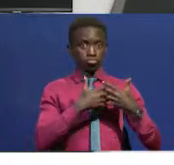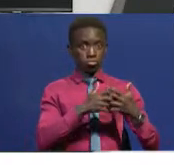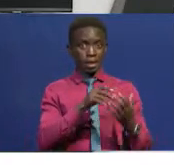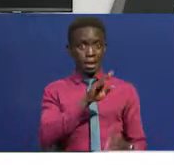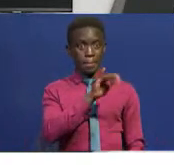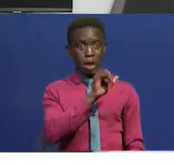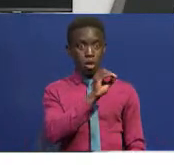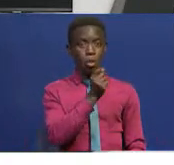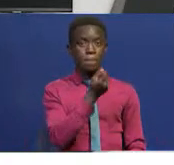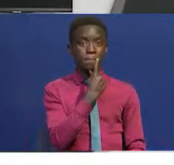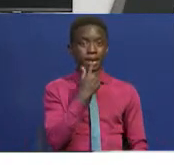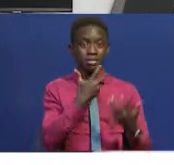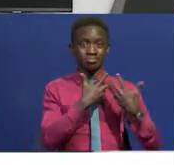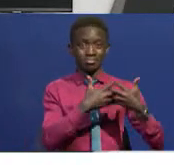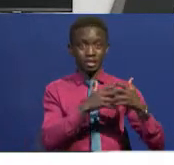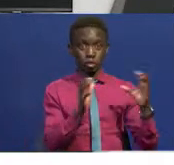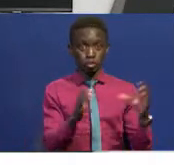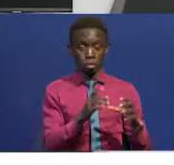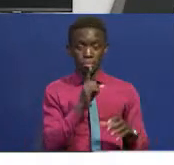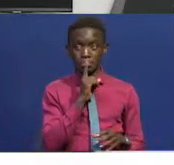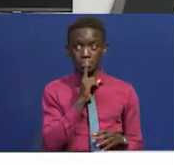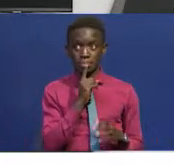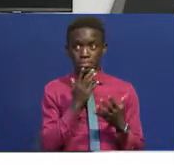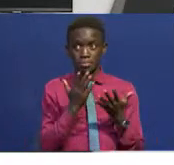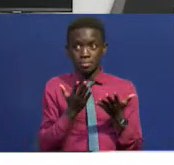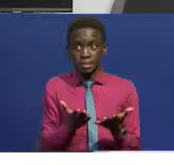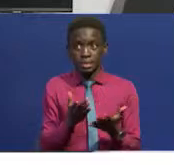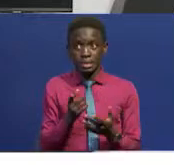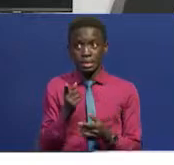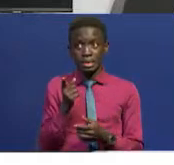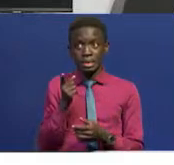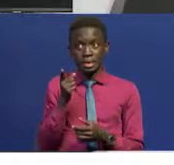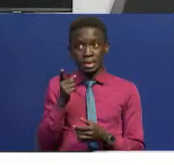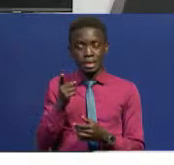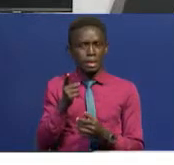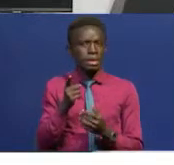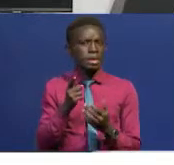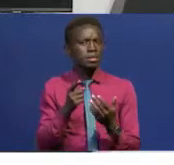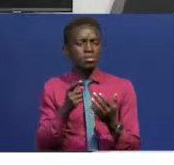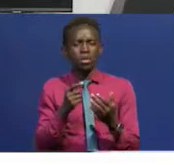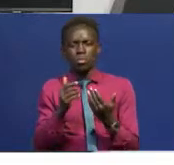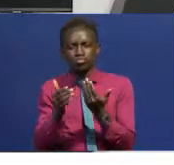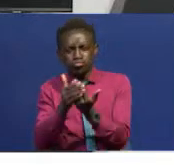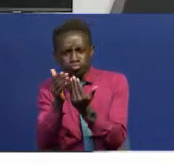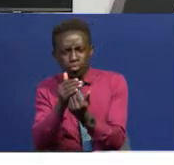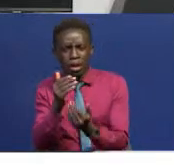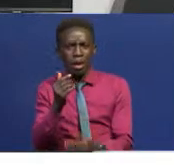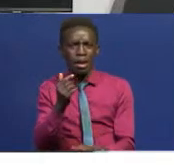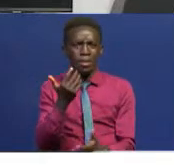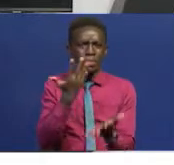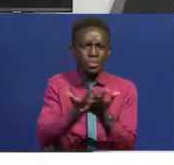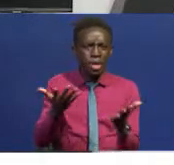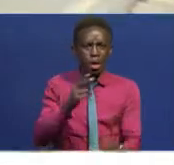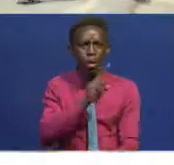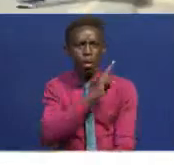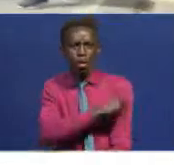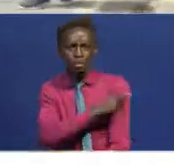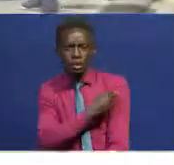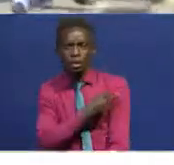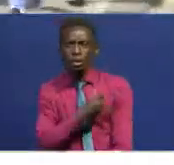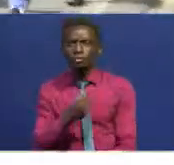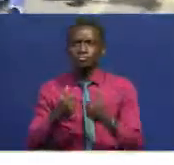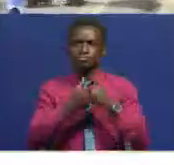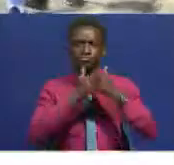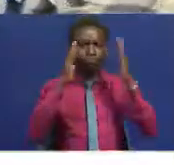that insufficient working tools is the biggest hurdle in maintaining hospital equipment and devices.